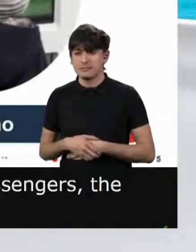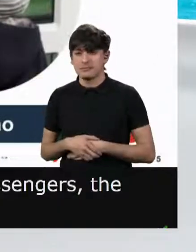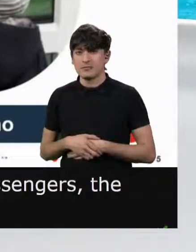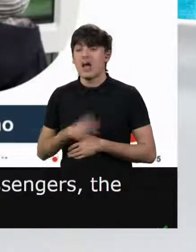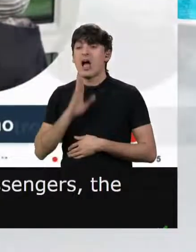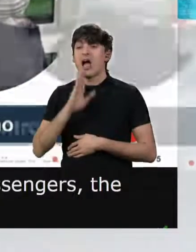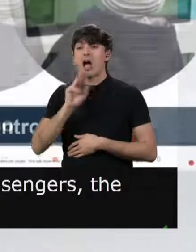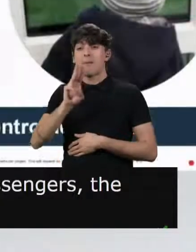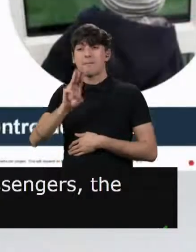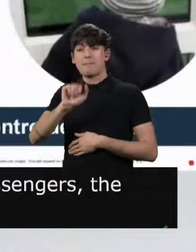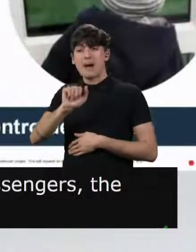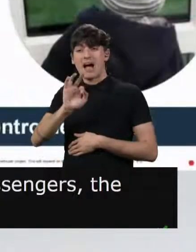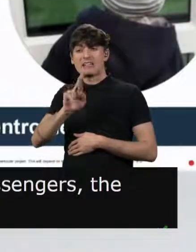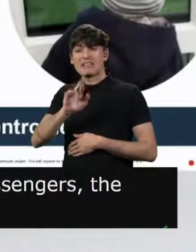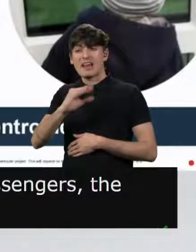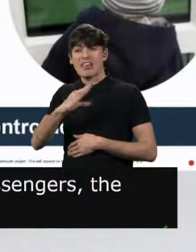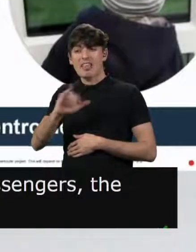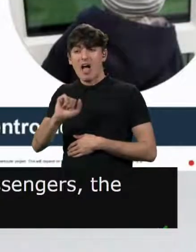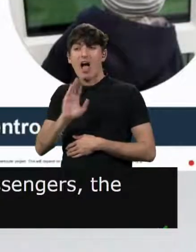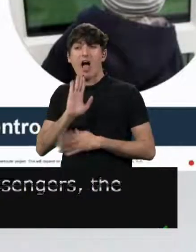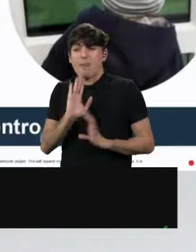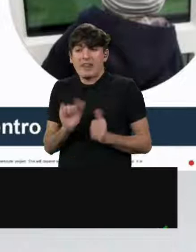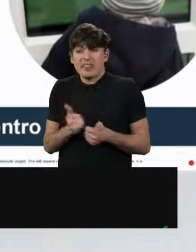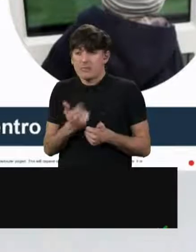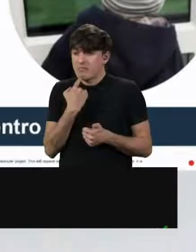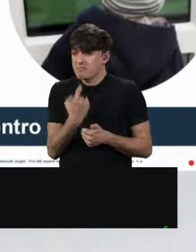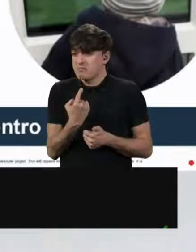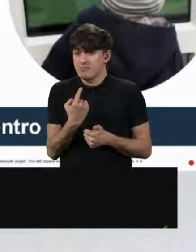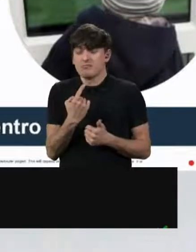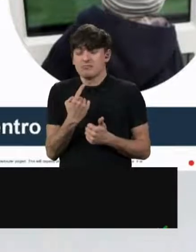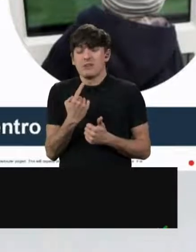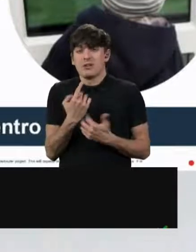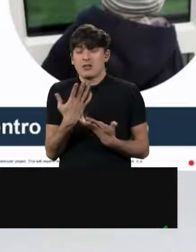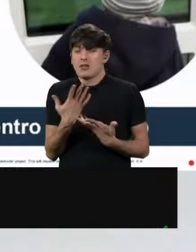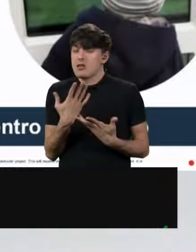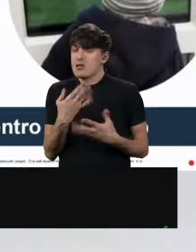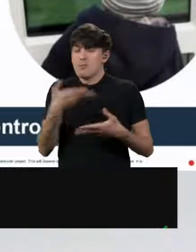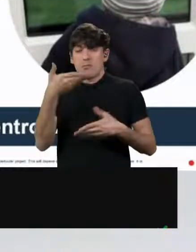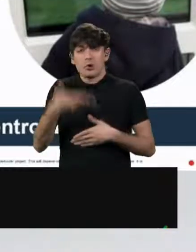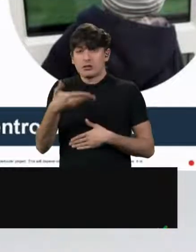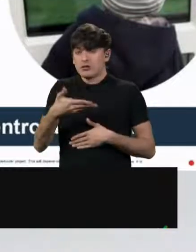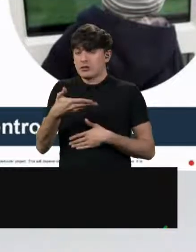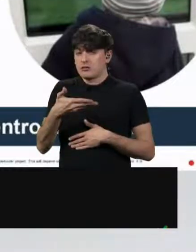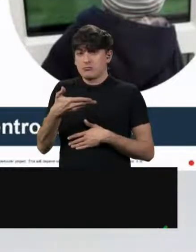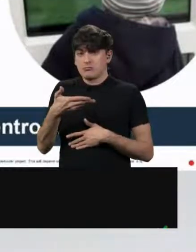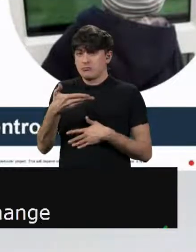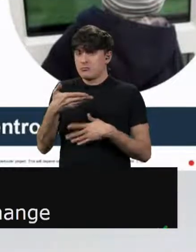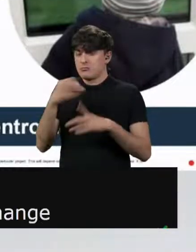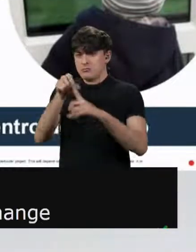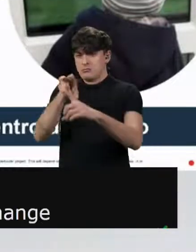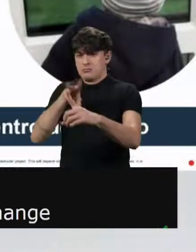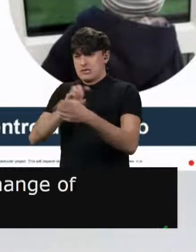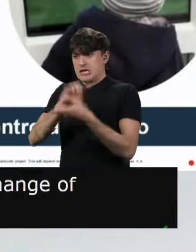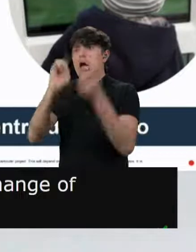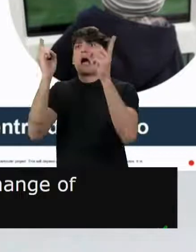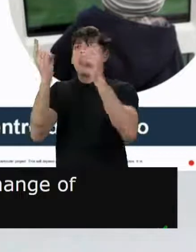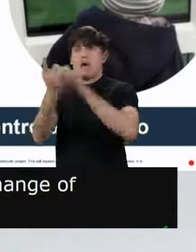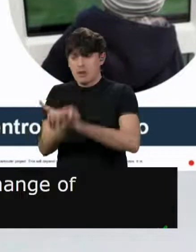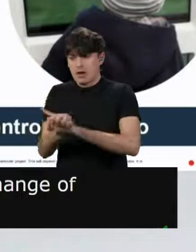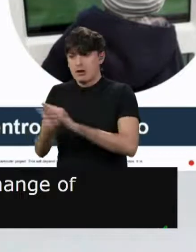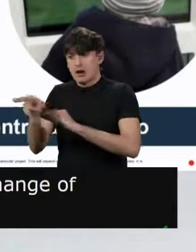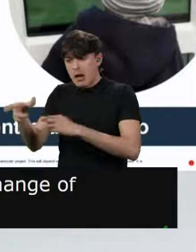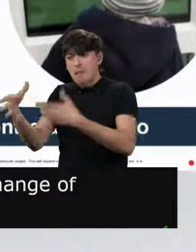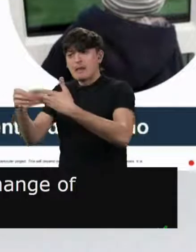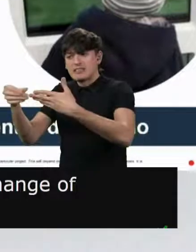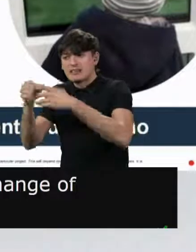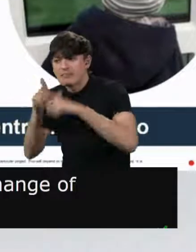As Patricia said at the beginning, for us, this change of paradigm is important. In other words, putting the passenger at the center.